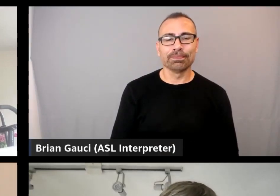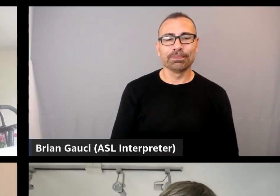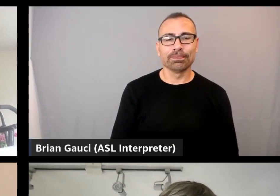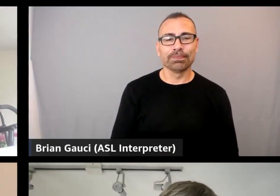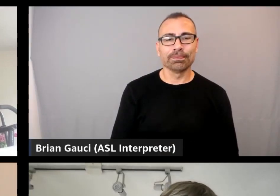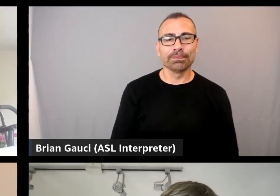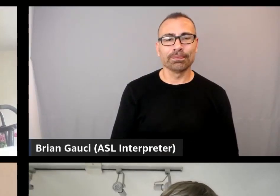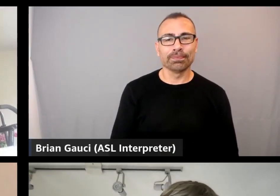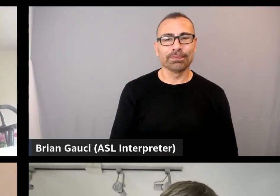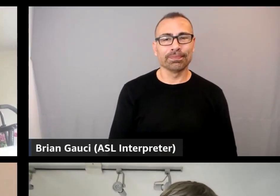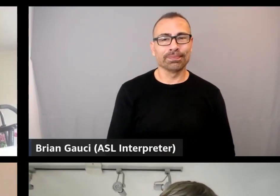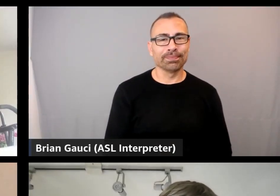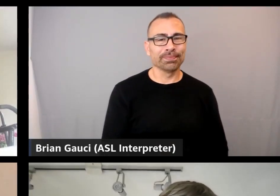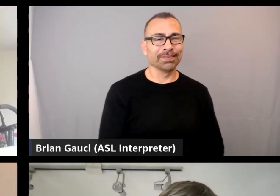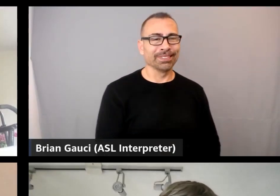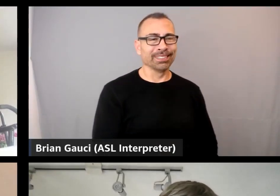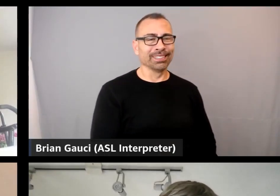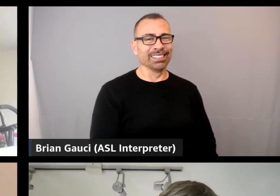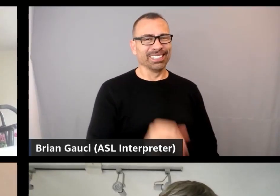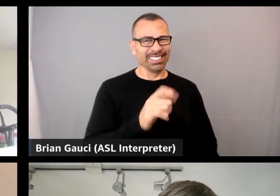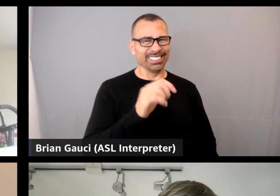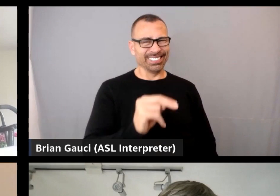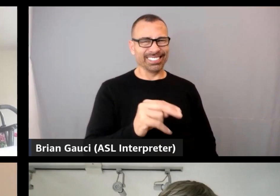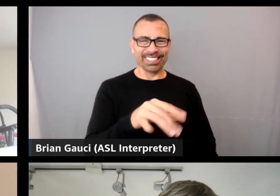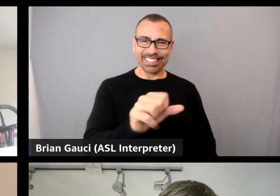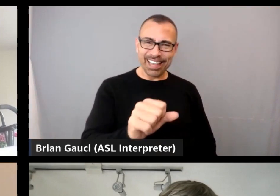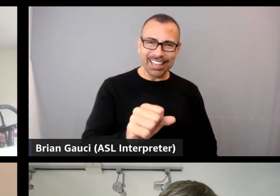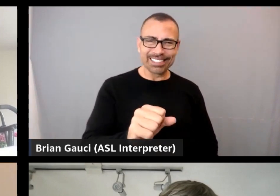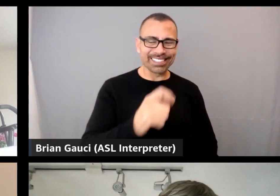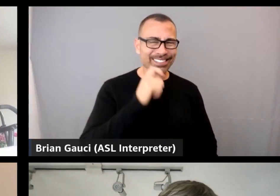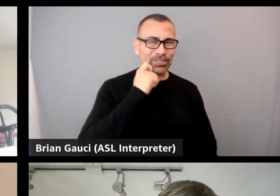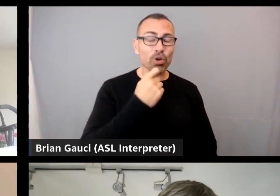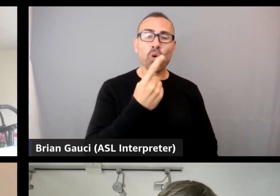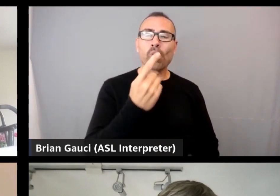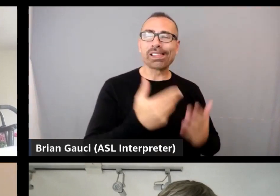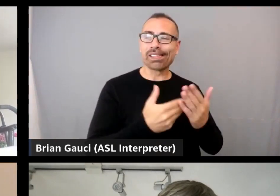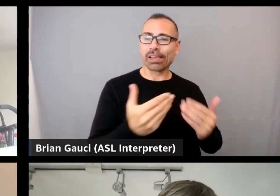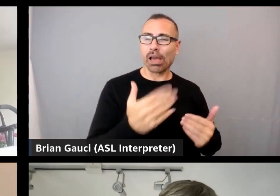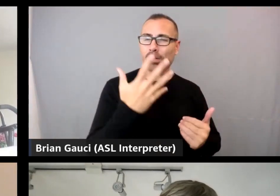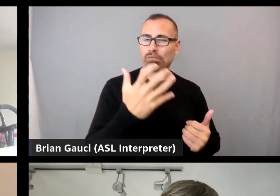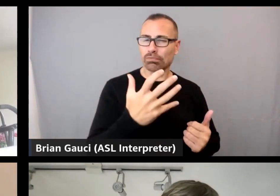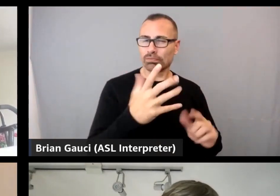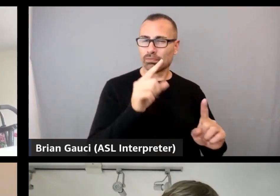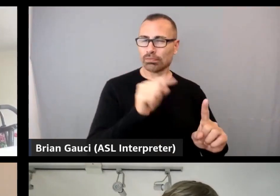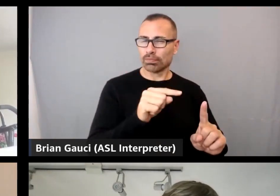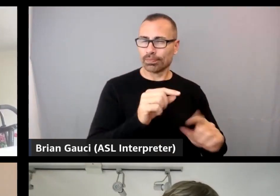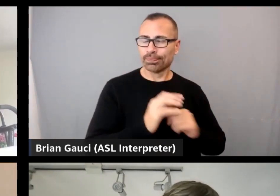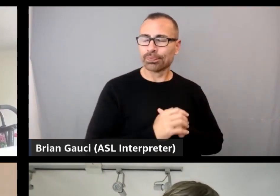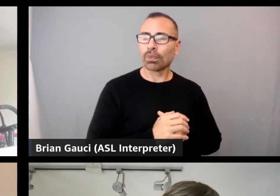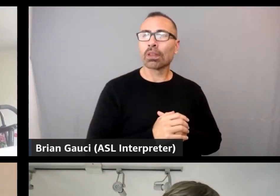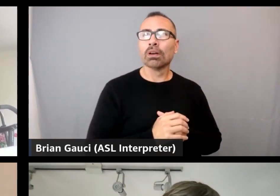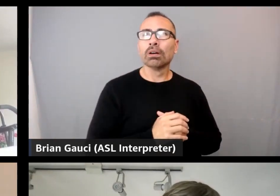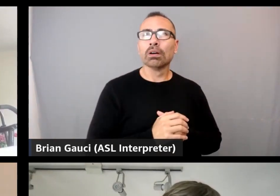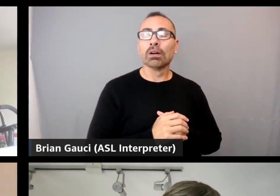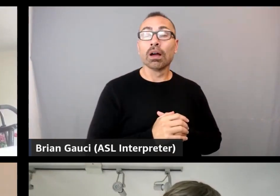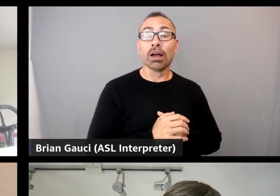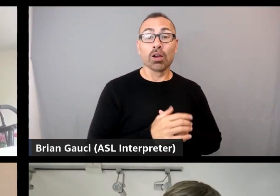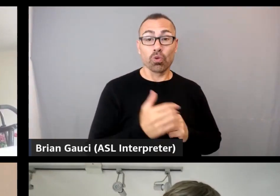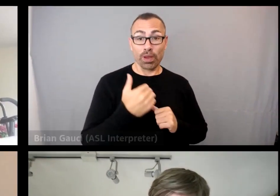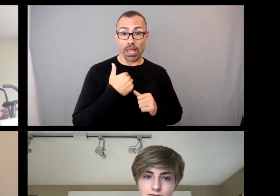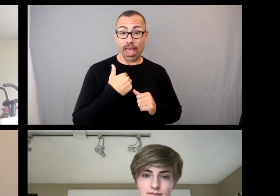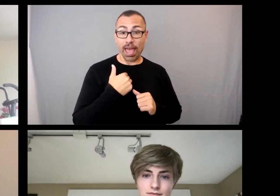Yeah, super cool. Oh, one thing I wanted to call out is that there is a